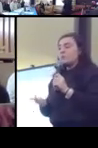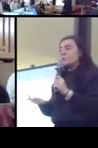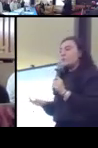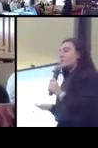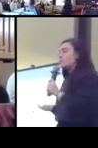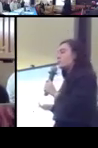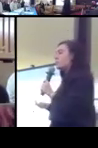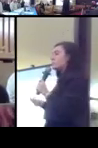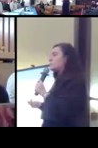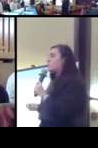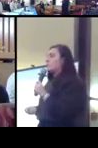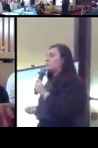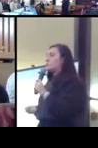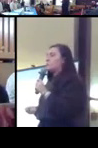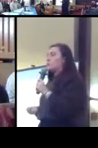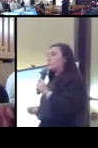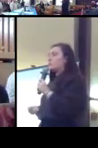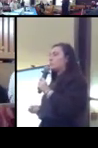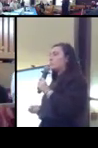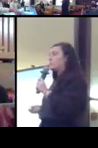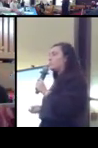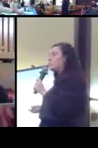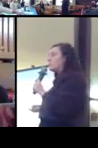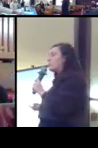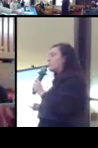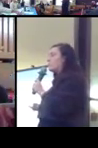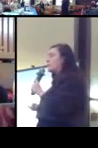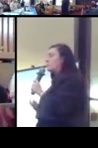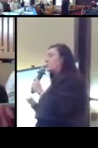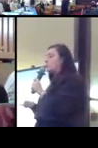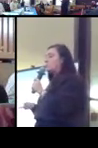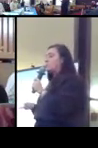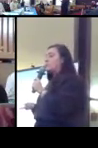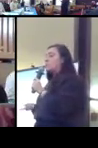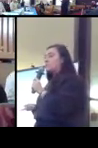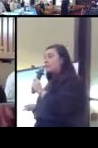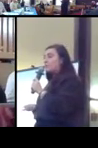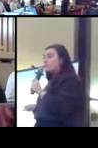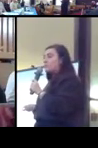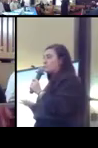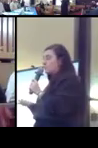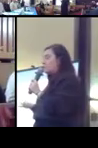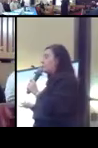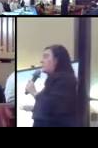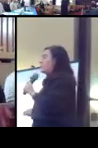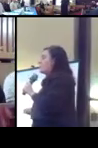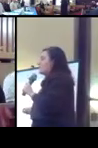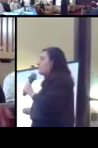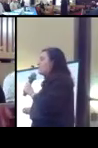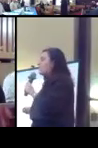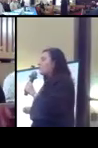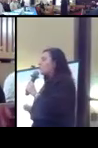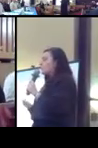as education, but also understanding there's a strong history and legacy in the neighborhood of the education providers, what's on